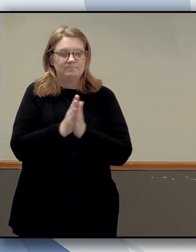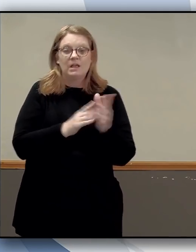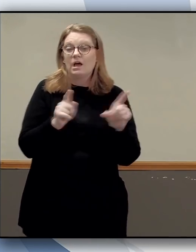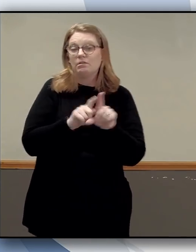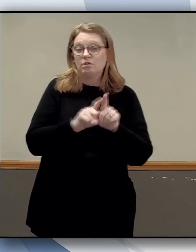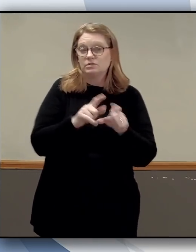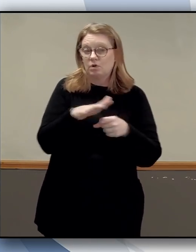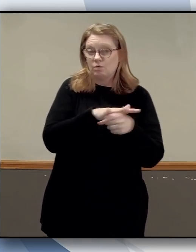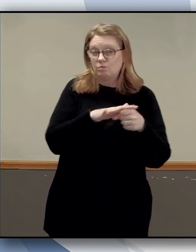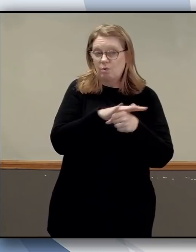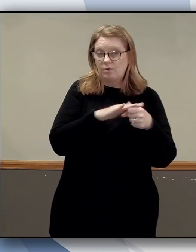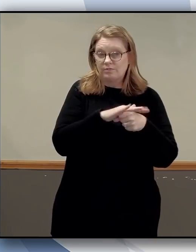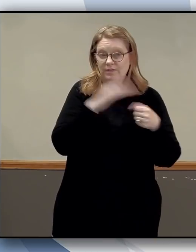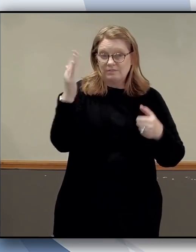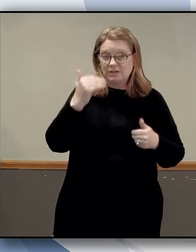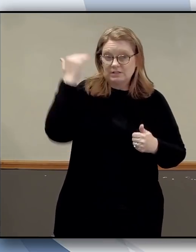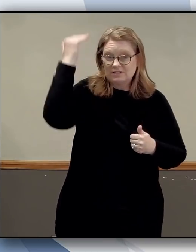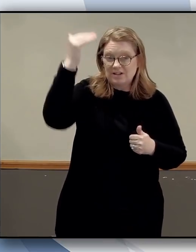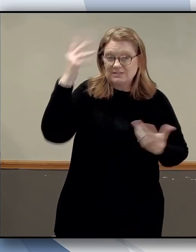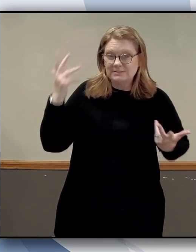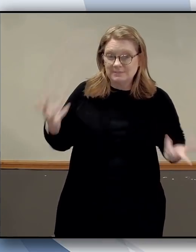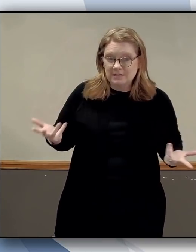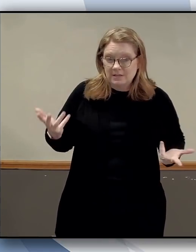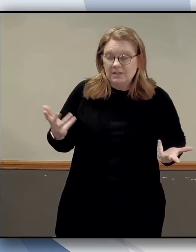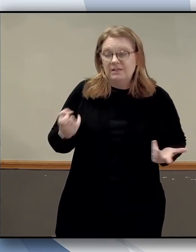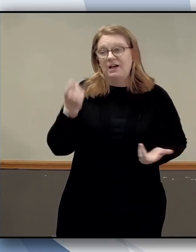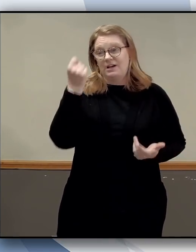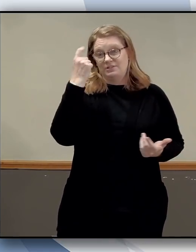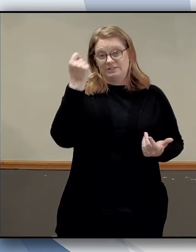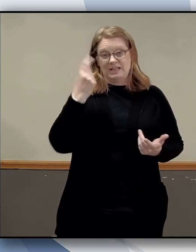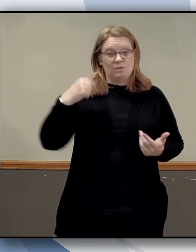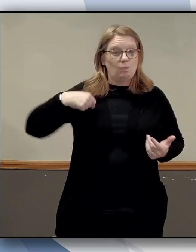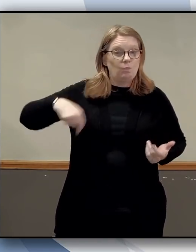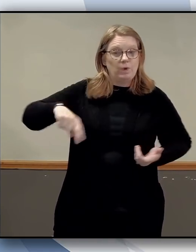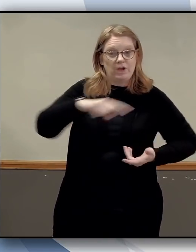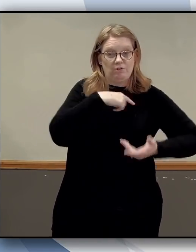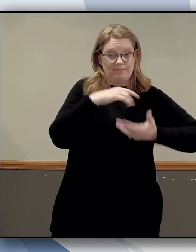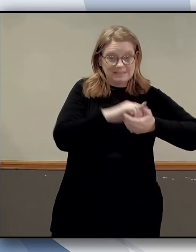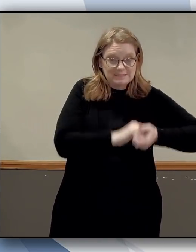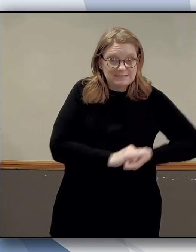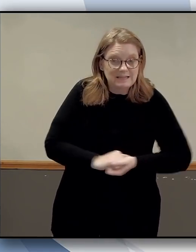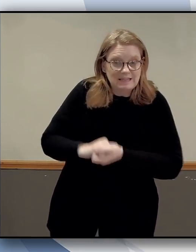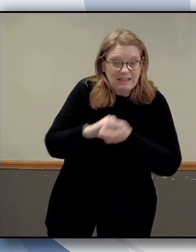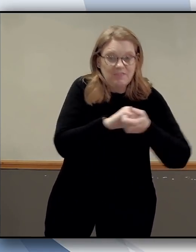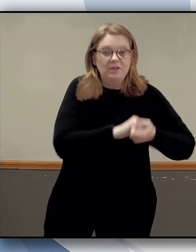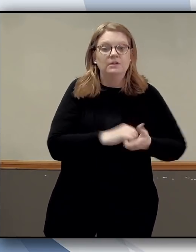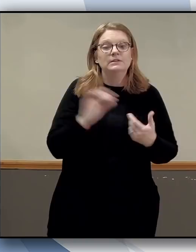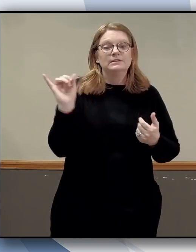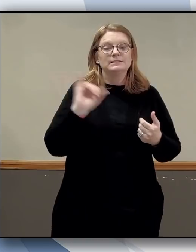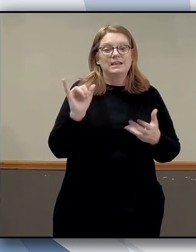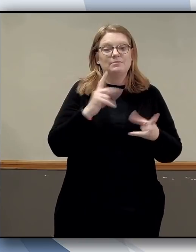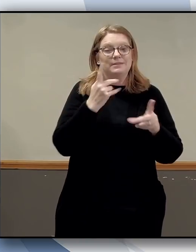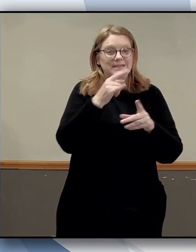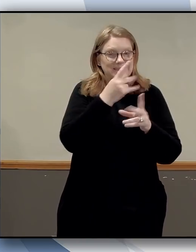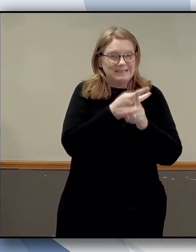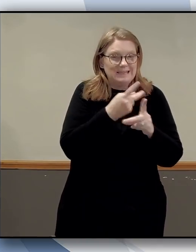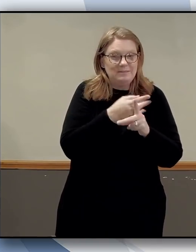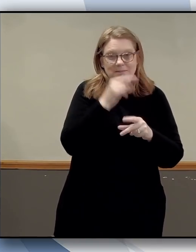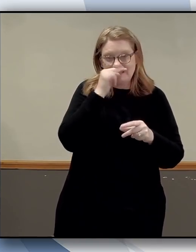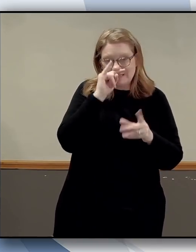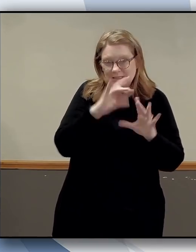adults to help people understand that when they are in it together, this is the same way we can help keep kids in class and keep